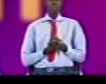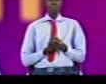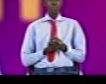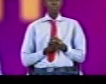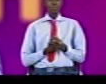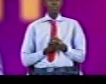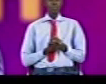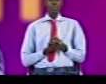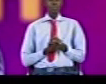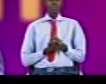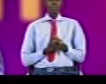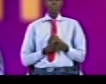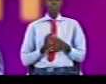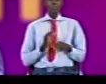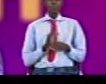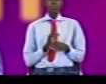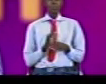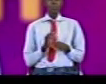Don't be a nominal Christian.